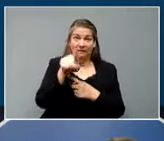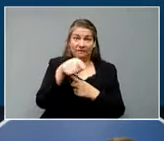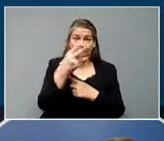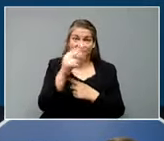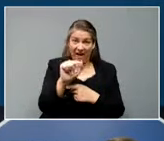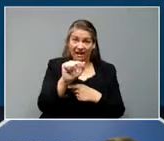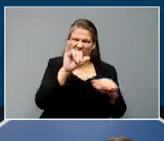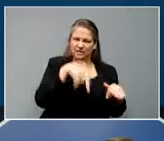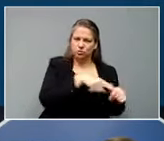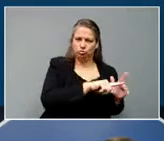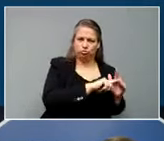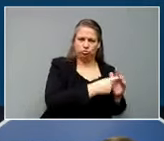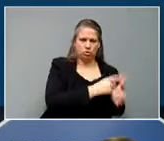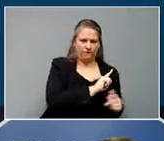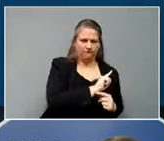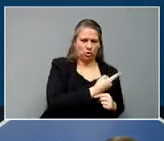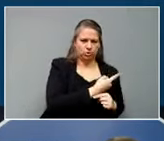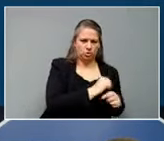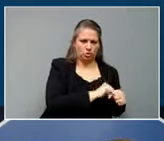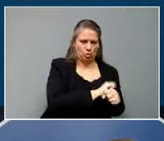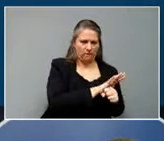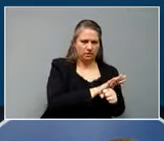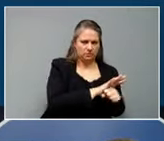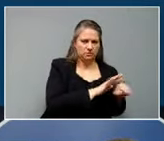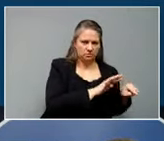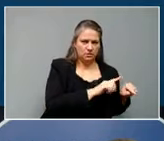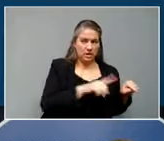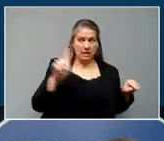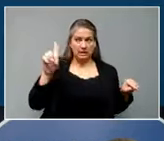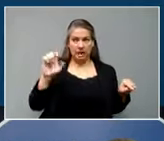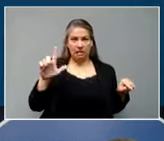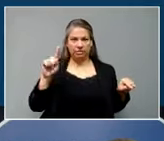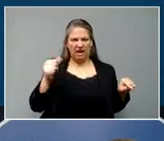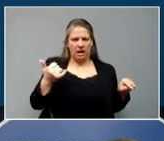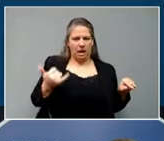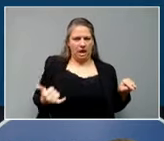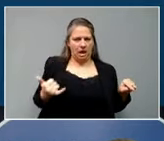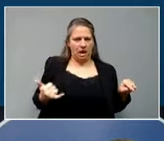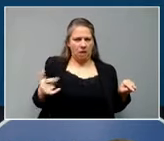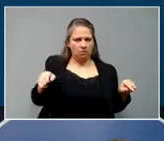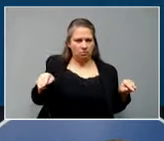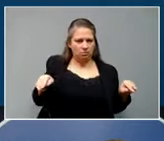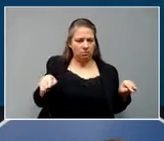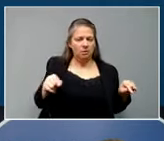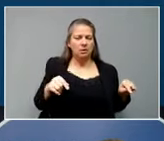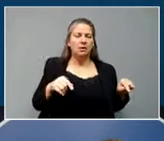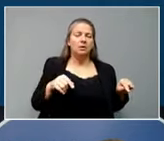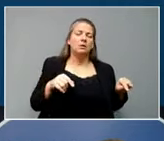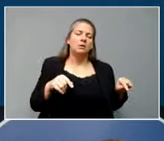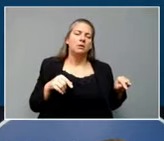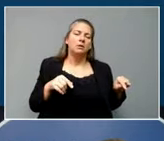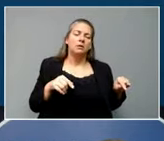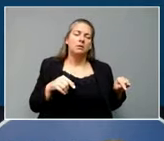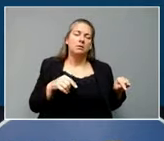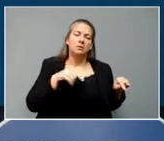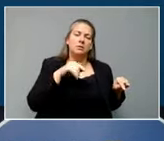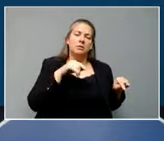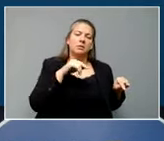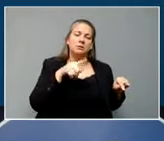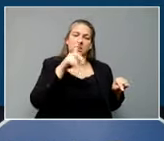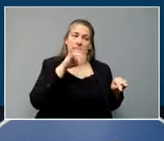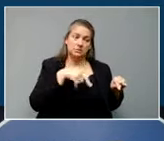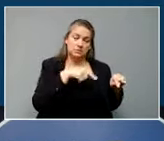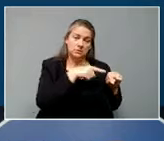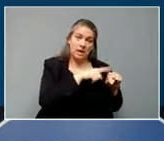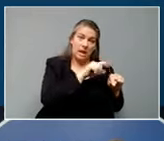But look, this plateau, if that's where we are, is higher than what it was in between